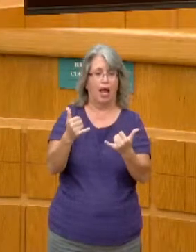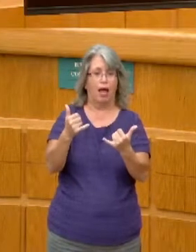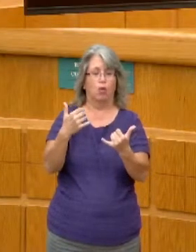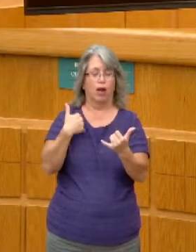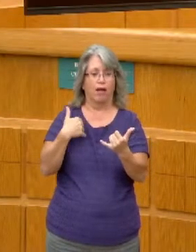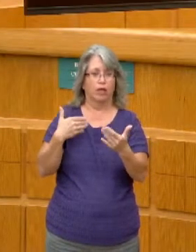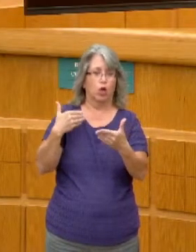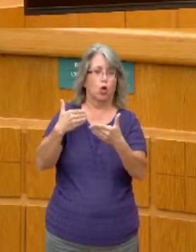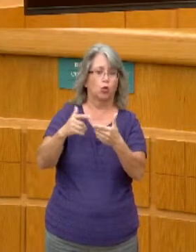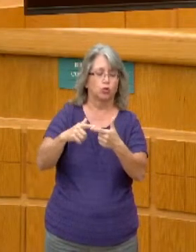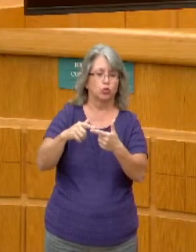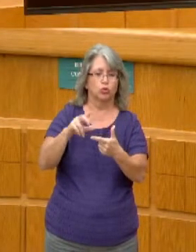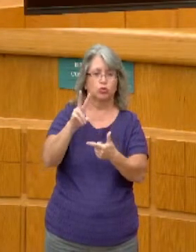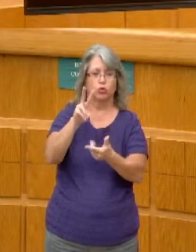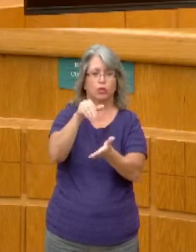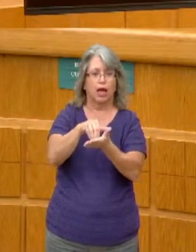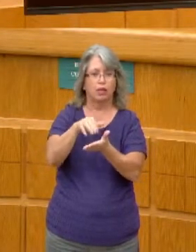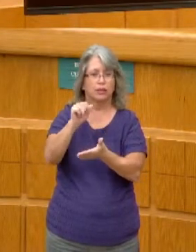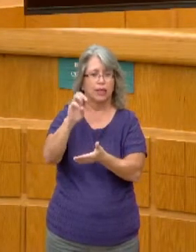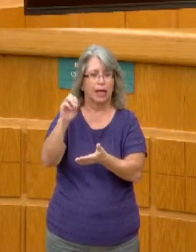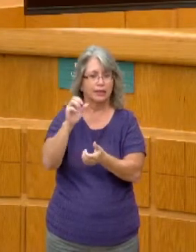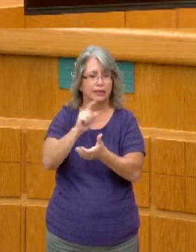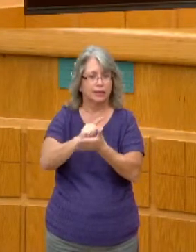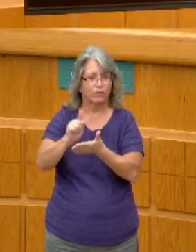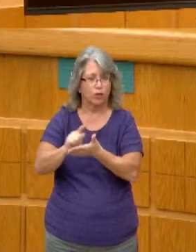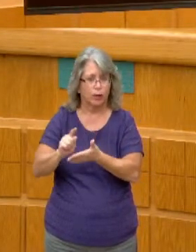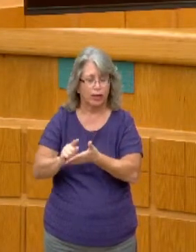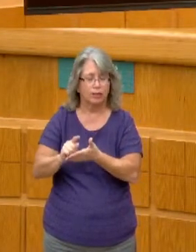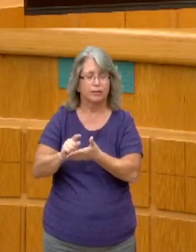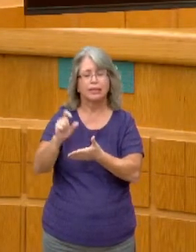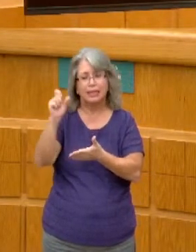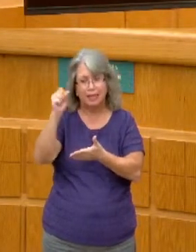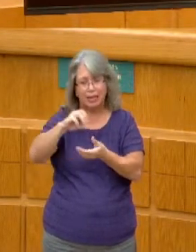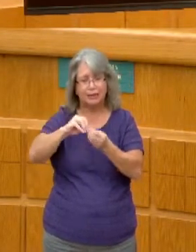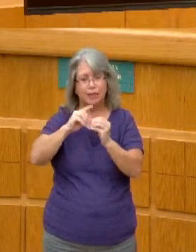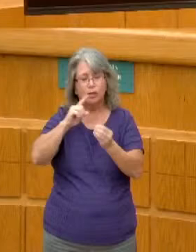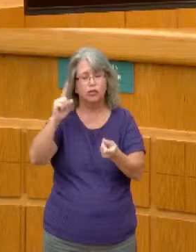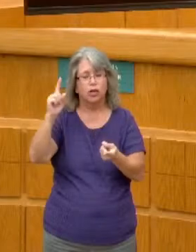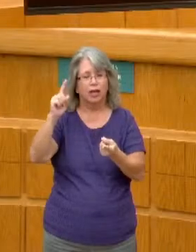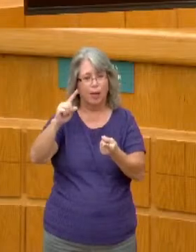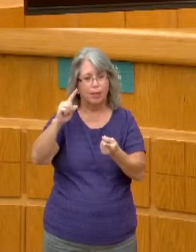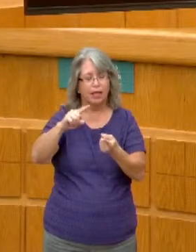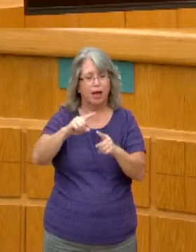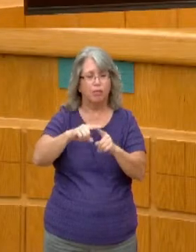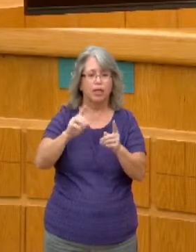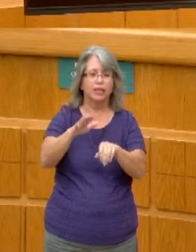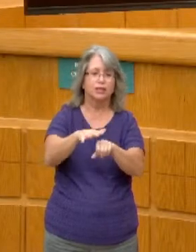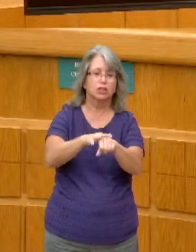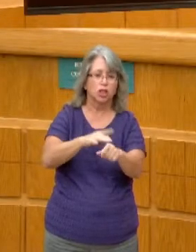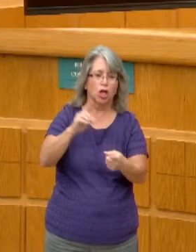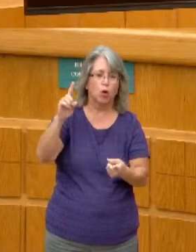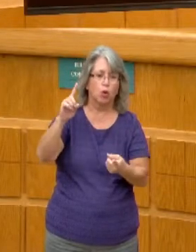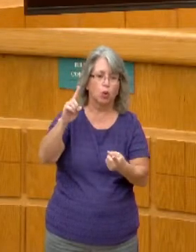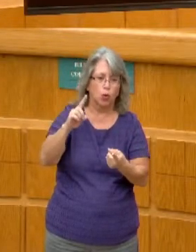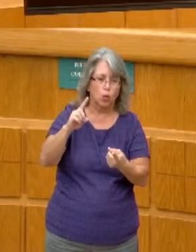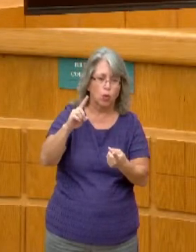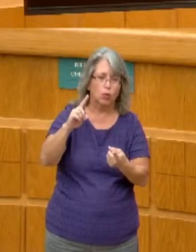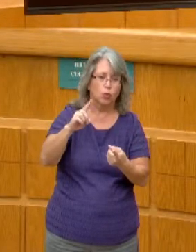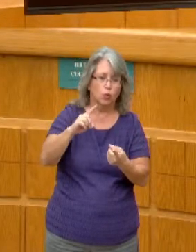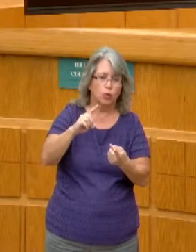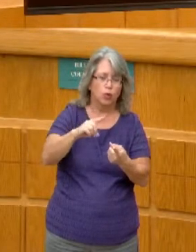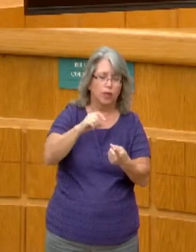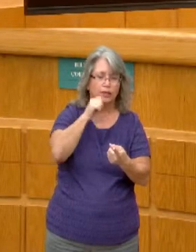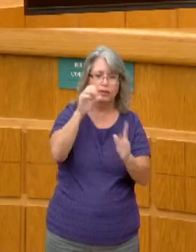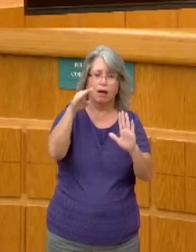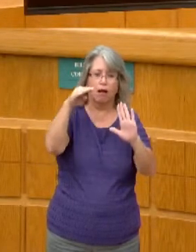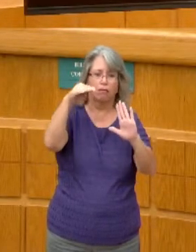cases a week. And so that's a big difference. The numbers are coming down, but they're coming down gradually, like Dr. Bird talked about last week. It's not